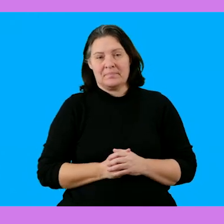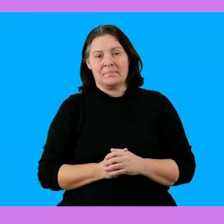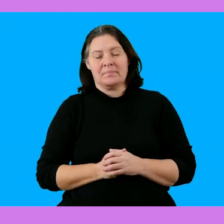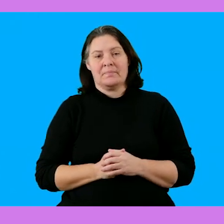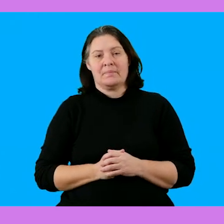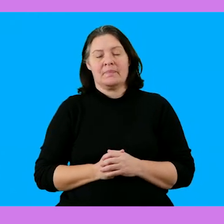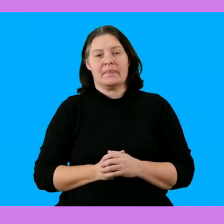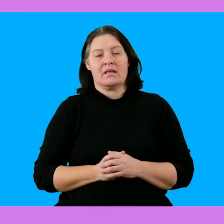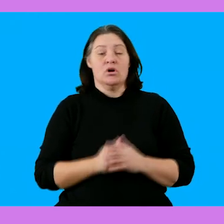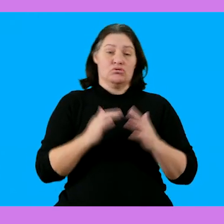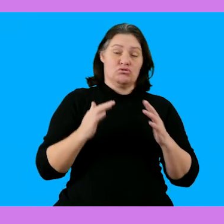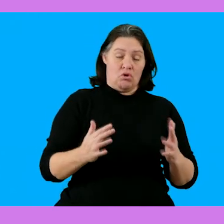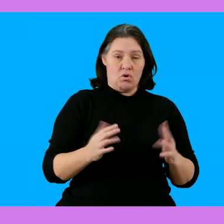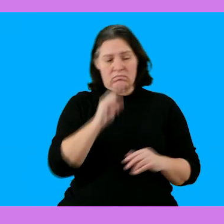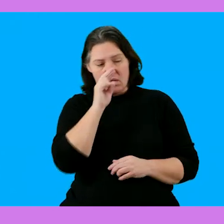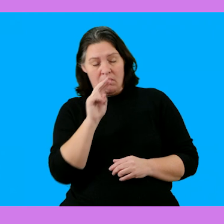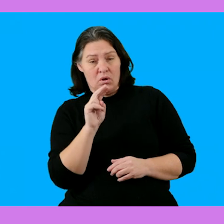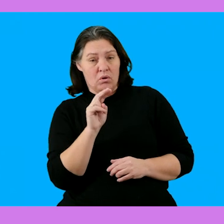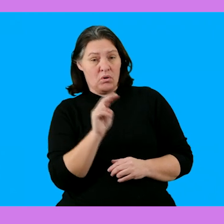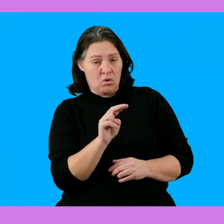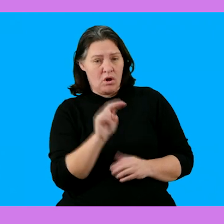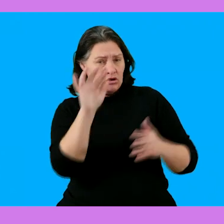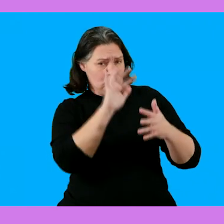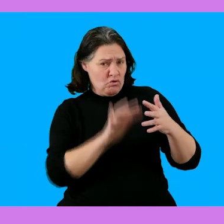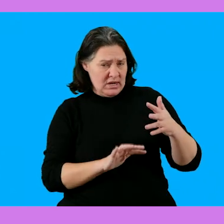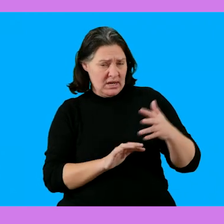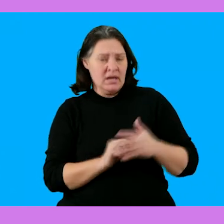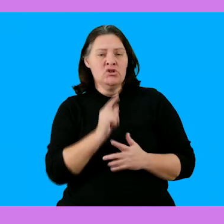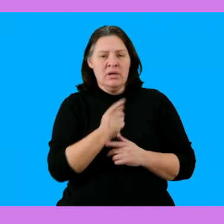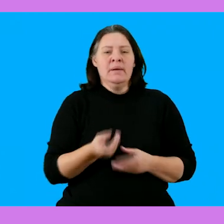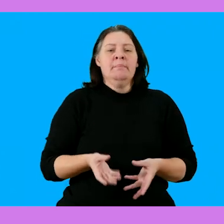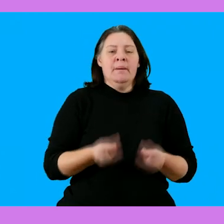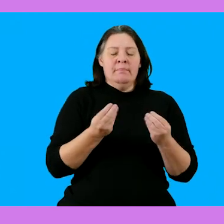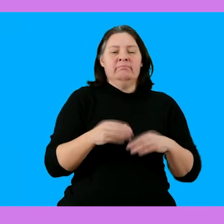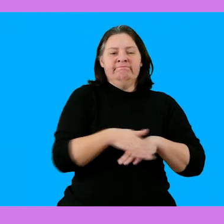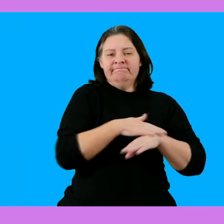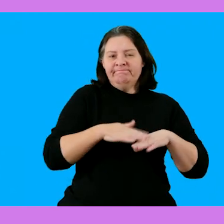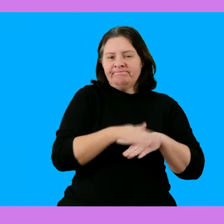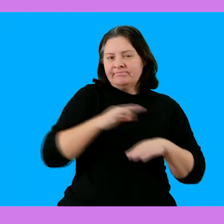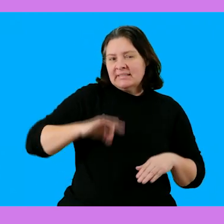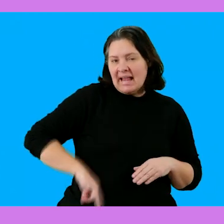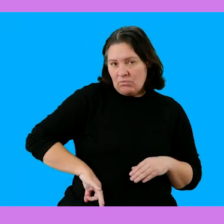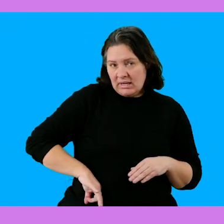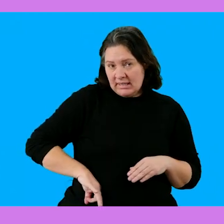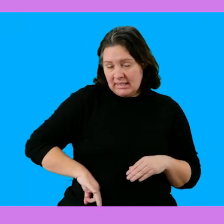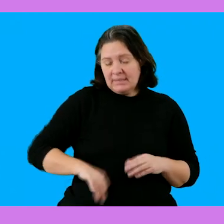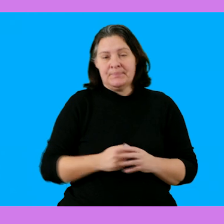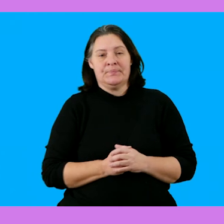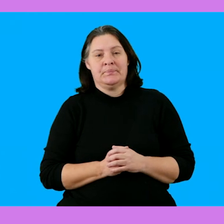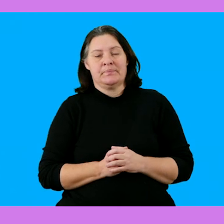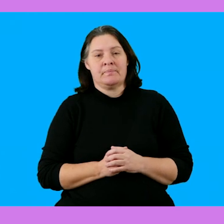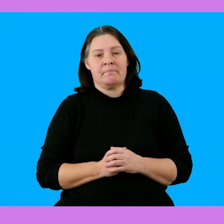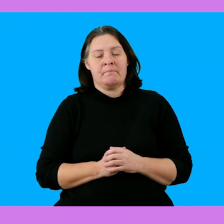7.5% of her basic income. So looking at the scenario, she earns a basic monthly salary,